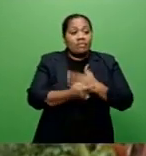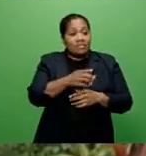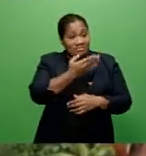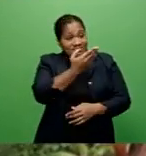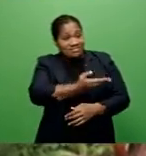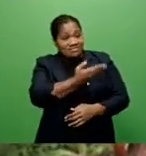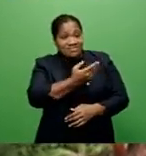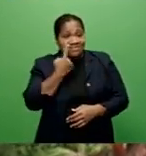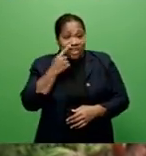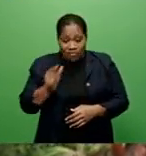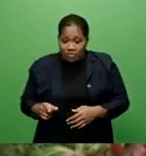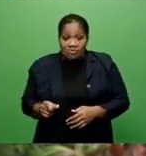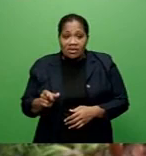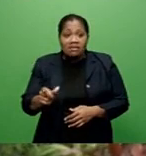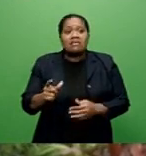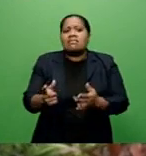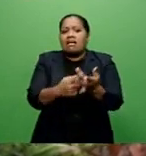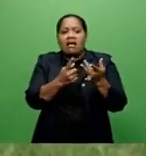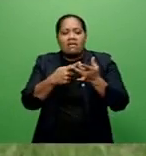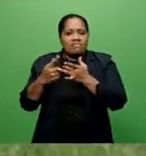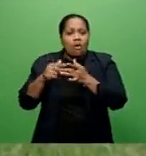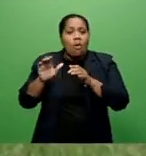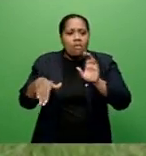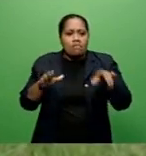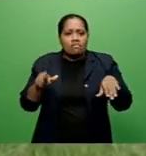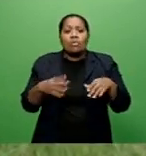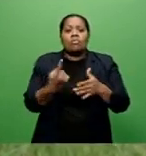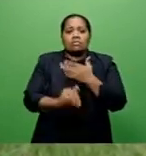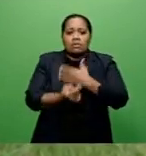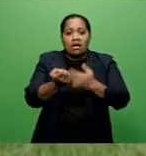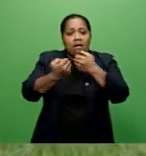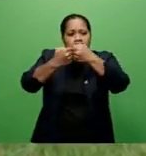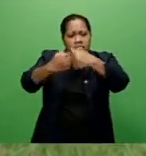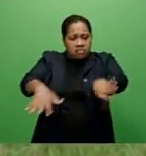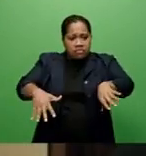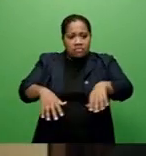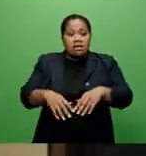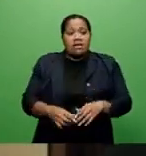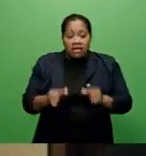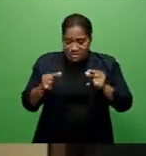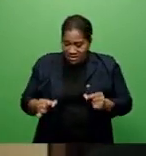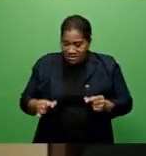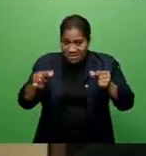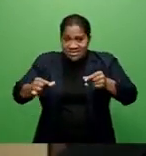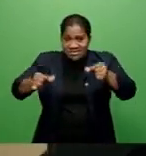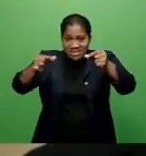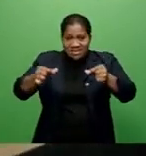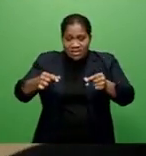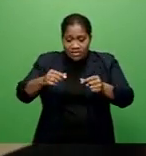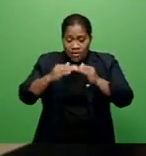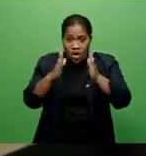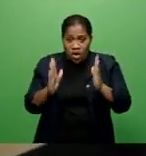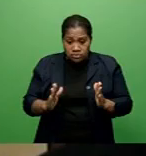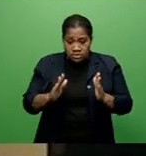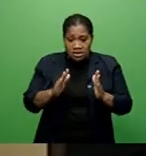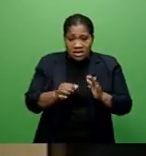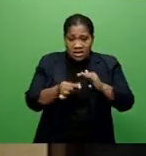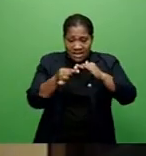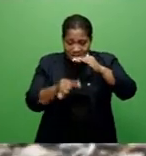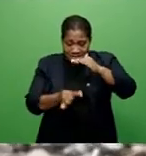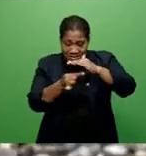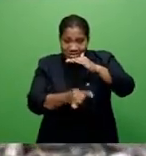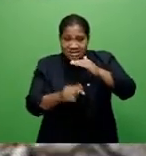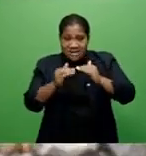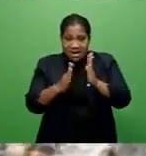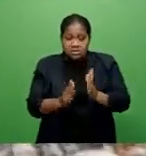and under several homes, causing damage and further weakening the structure. It was scary. It's the